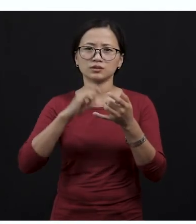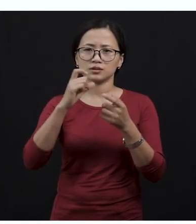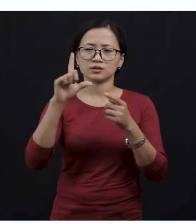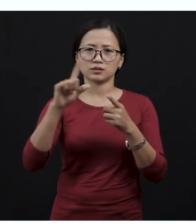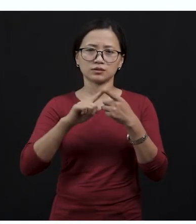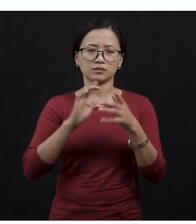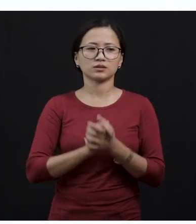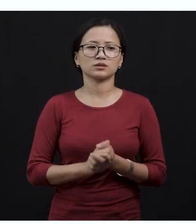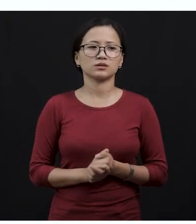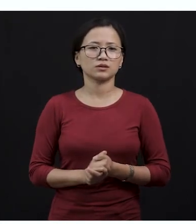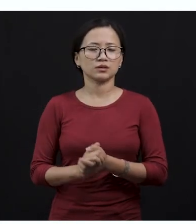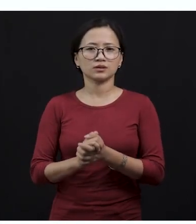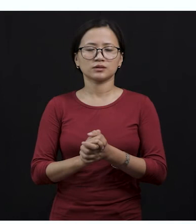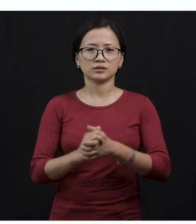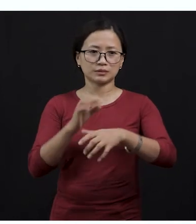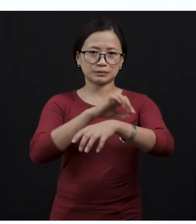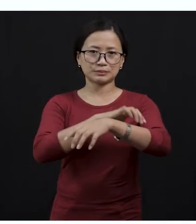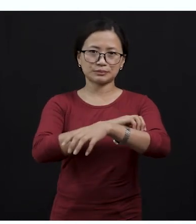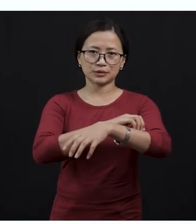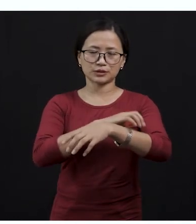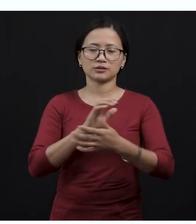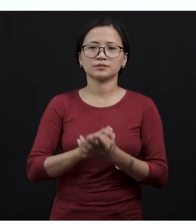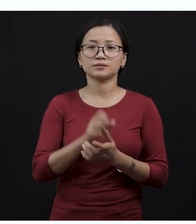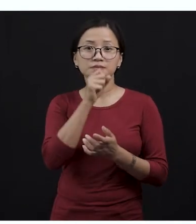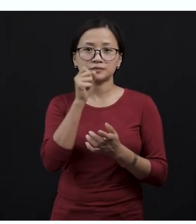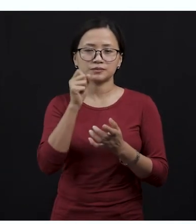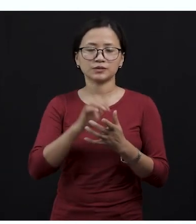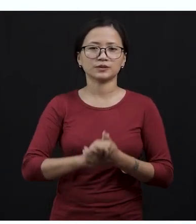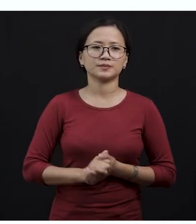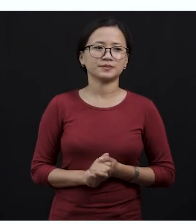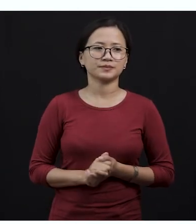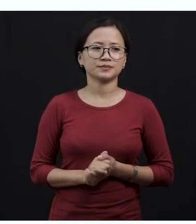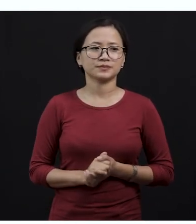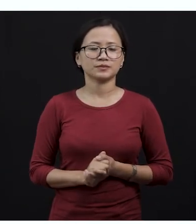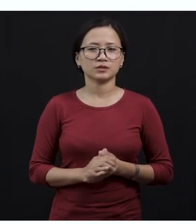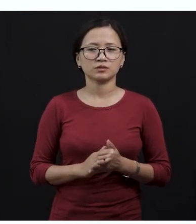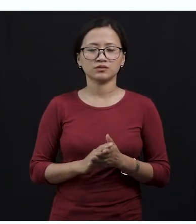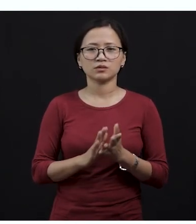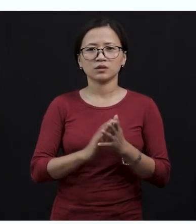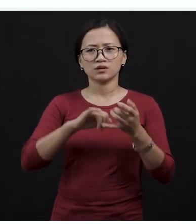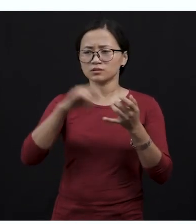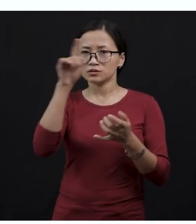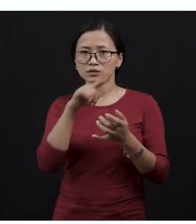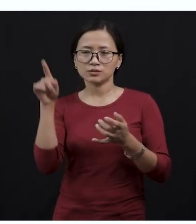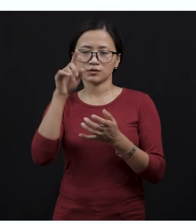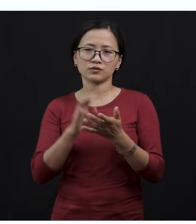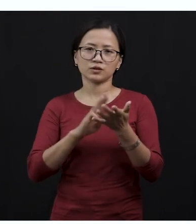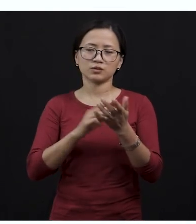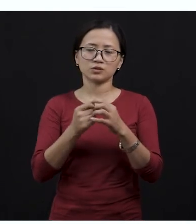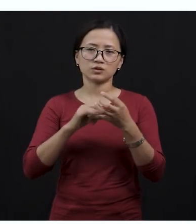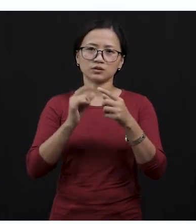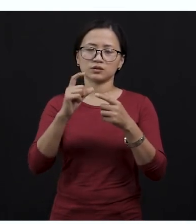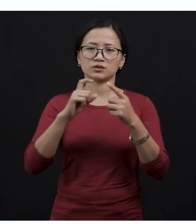muscles, okay? The flesh, the muscles, they are shaped like this, okay? The shape of a muscle cells looks